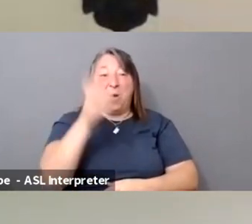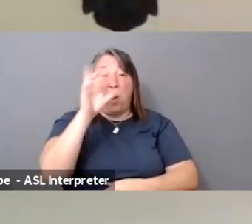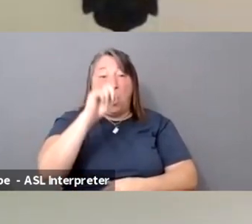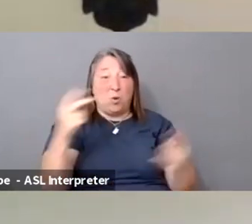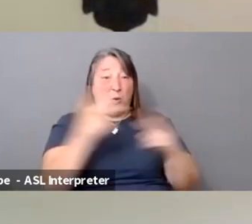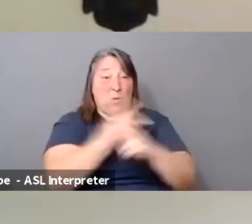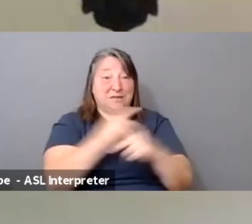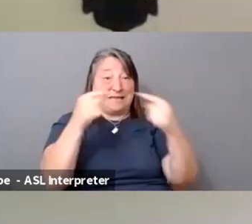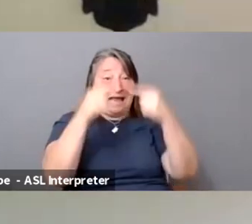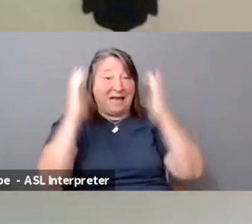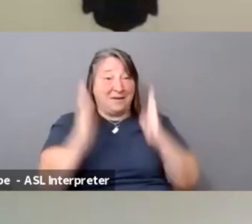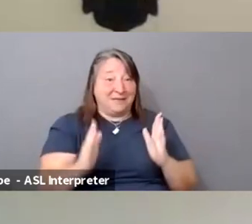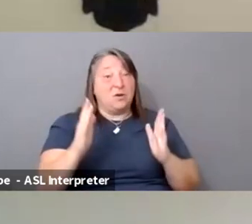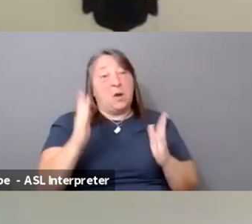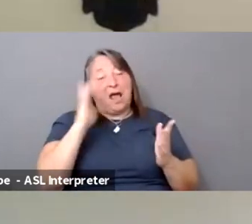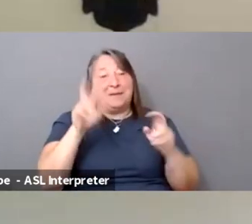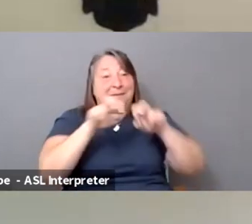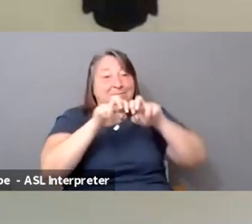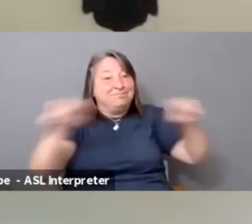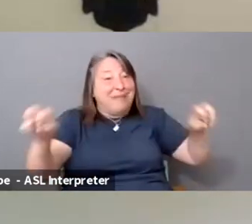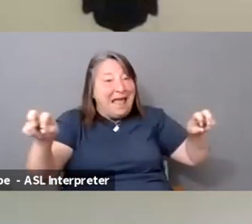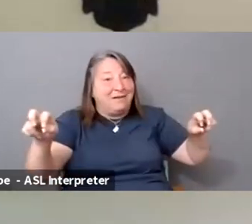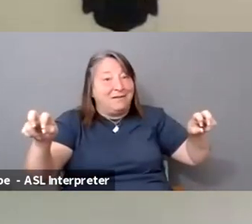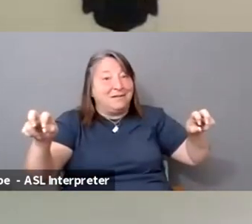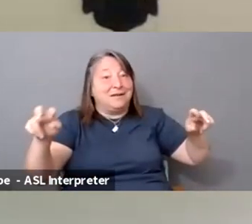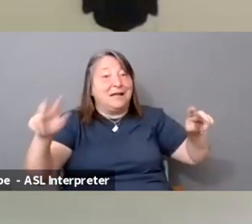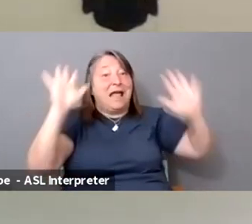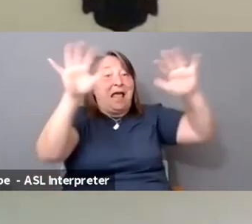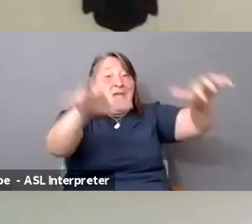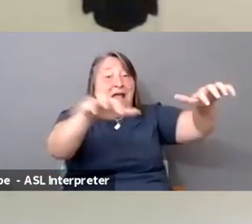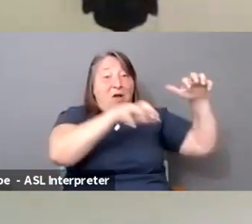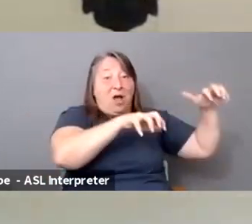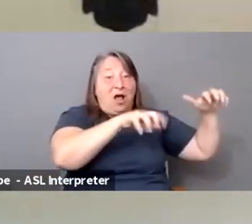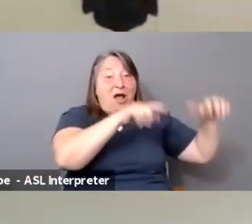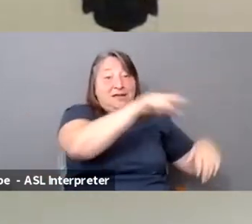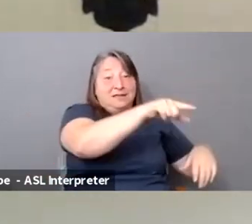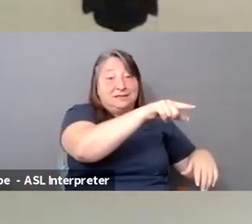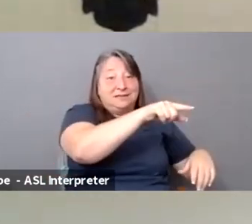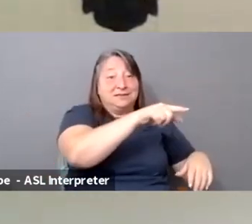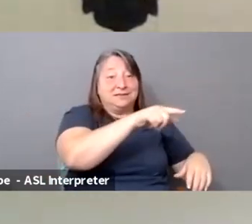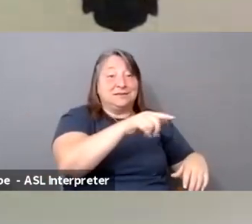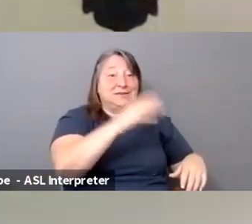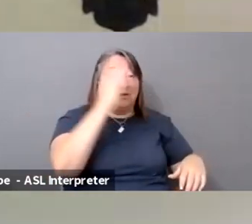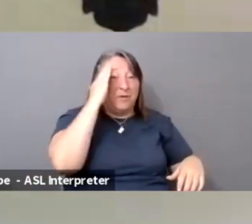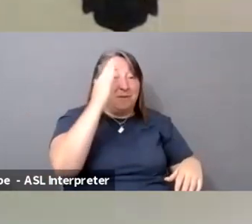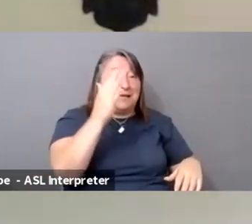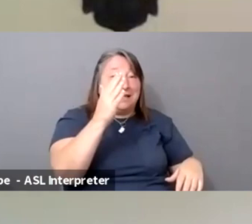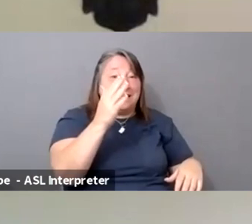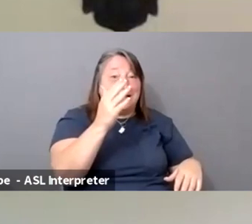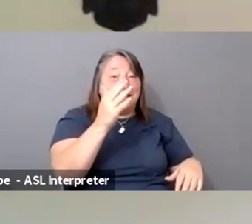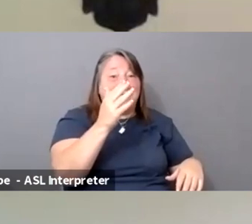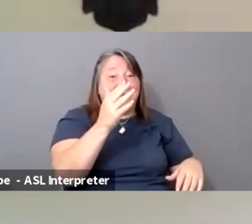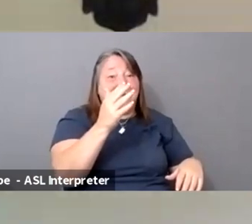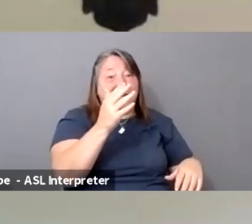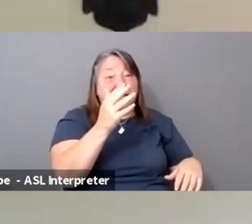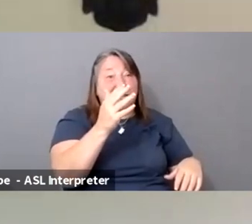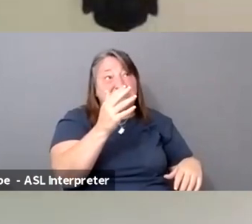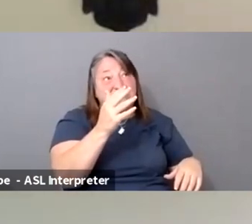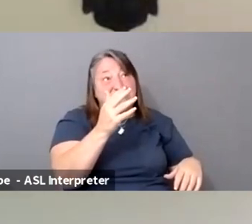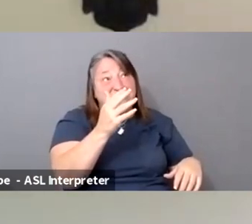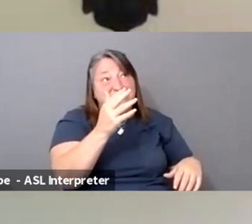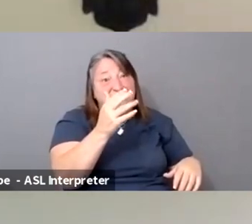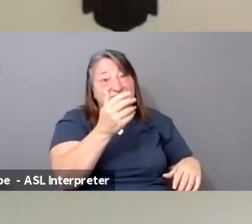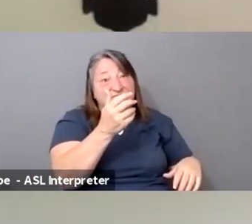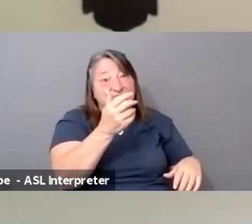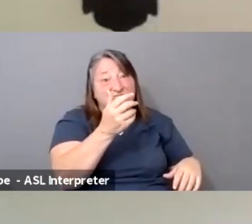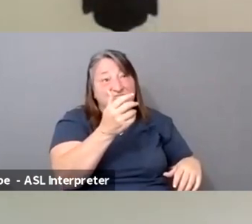panels where, you know, the audience would be effusive for the most part, but usually the heavy criticism did